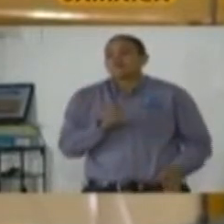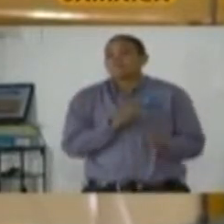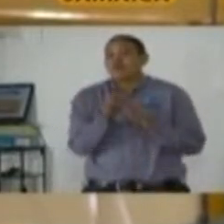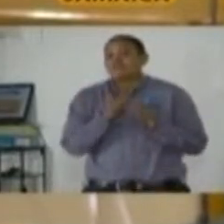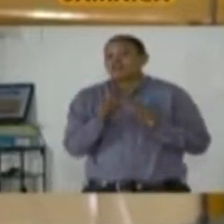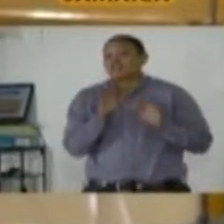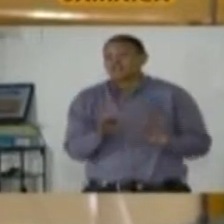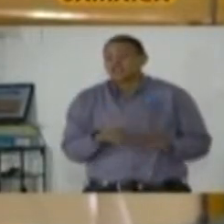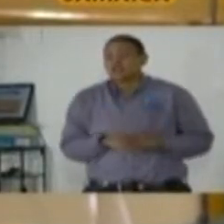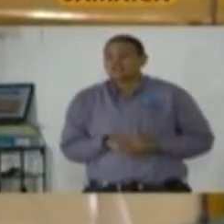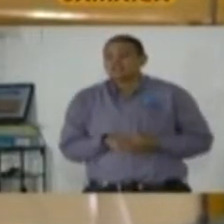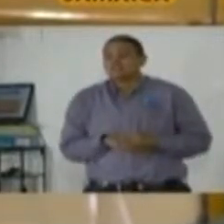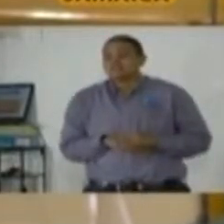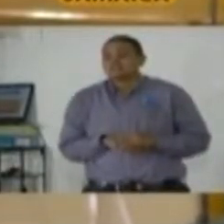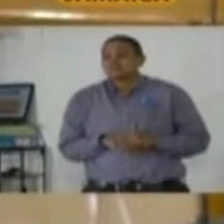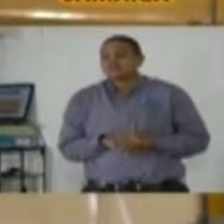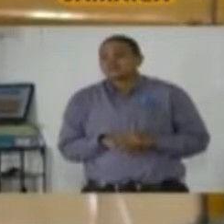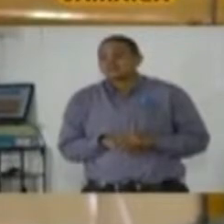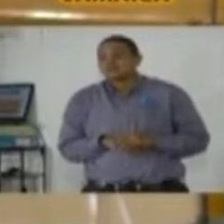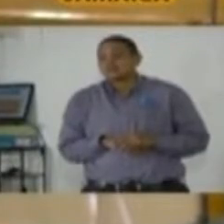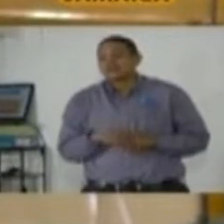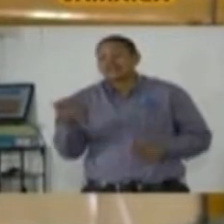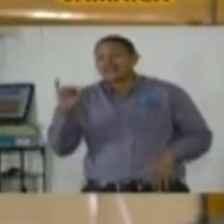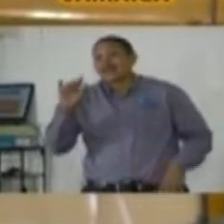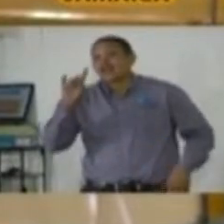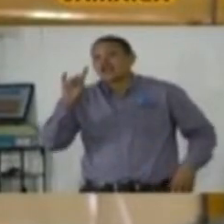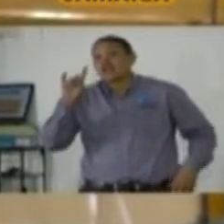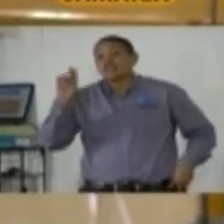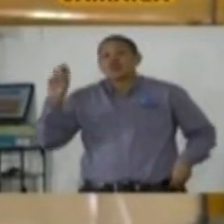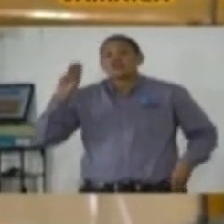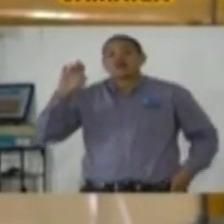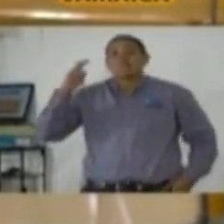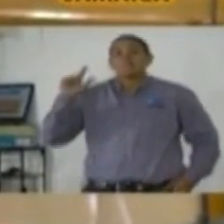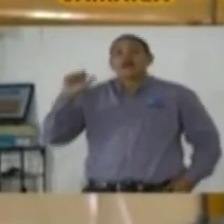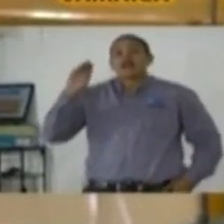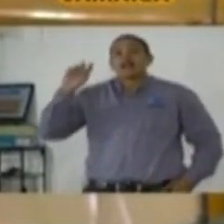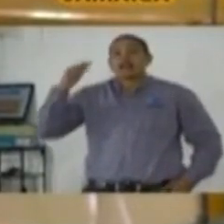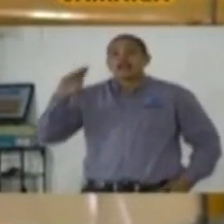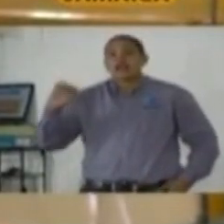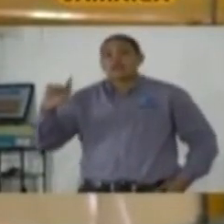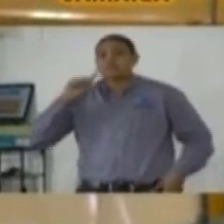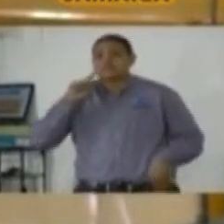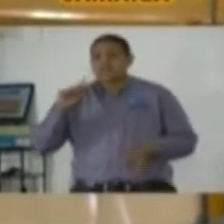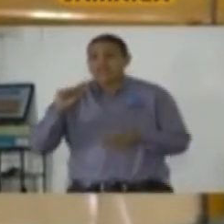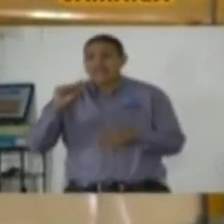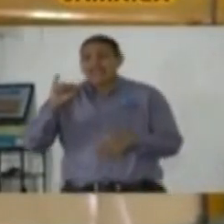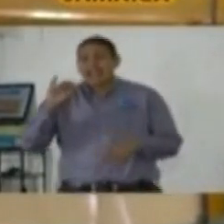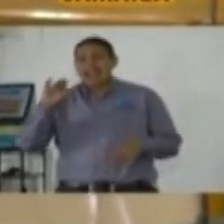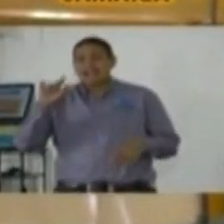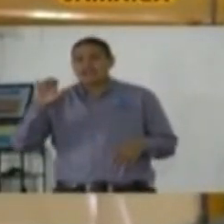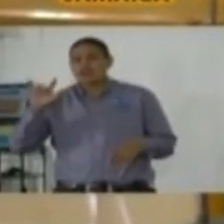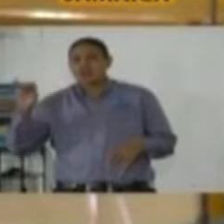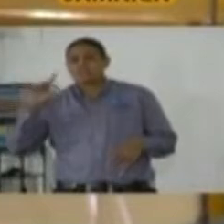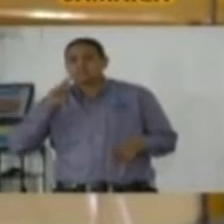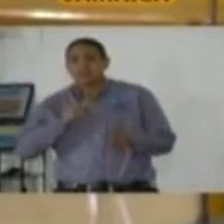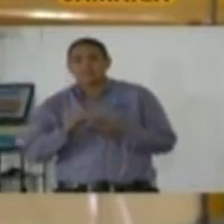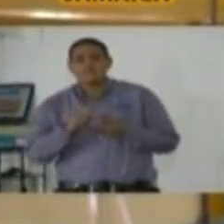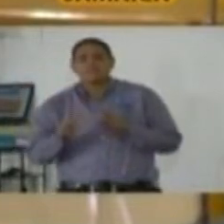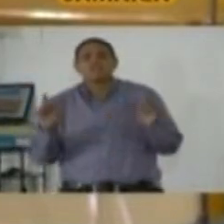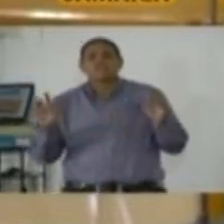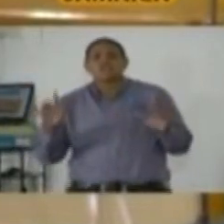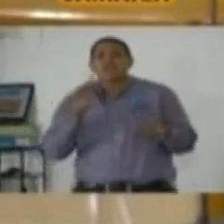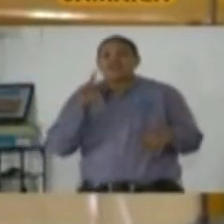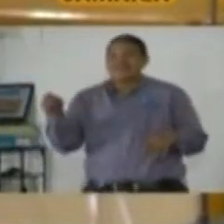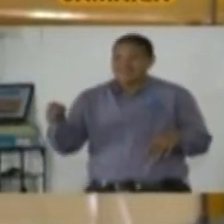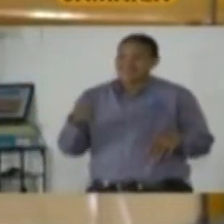professionals such as Dr. Michael Abrams, a gynecologist by profession and chair of the task force, former Governor General Sir Kenneth